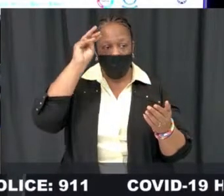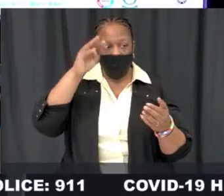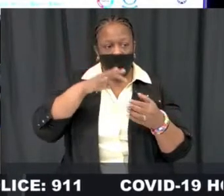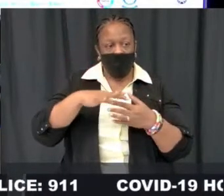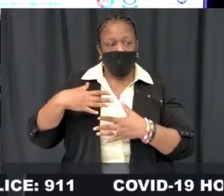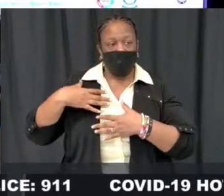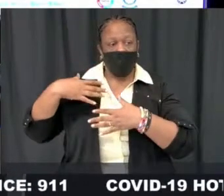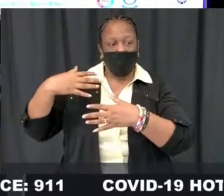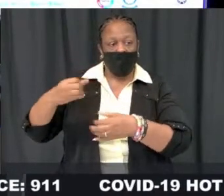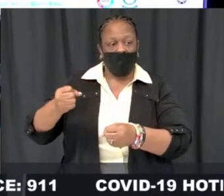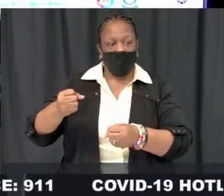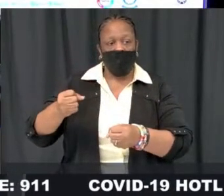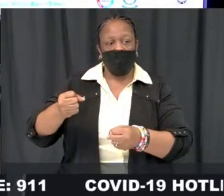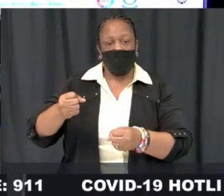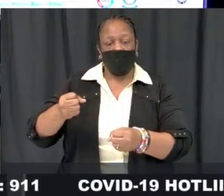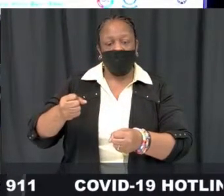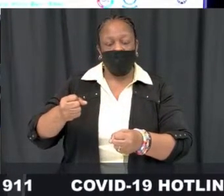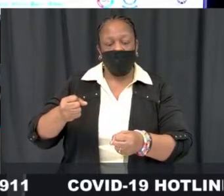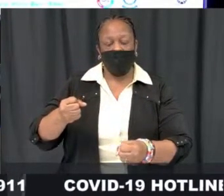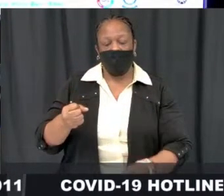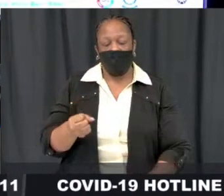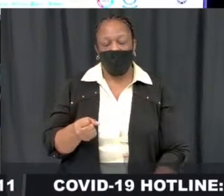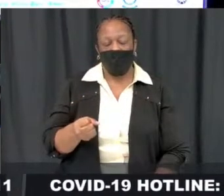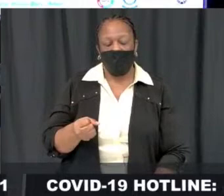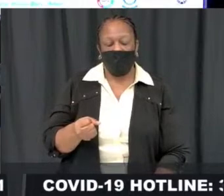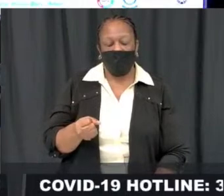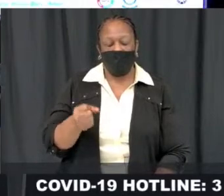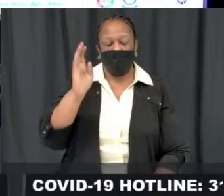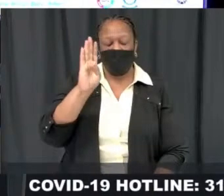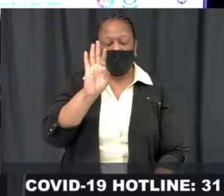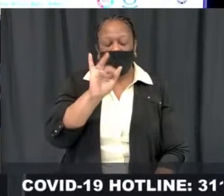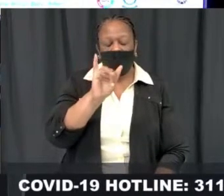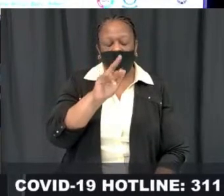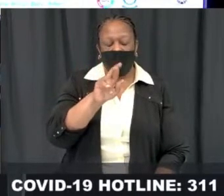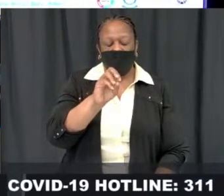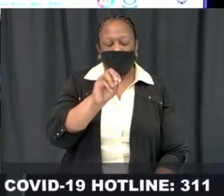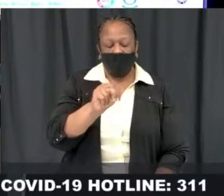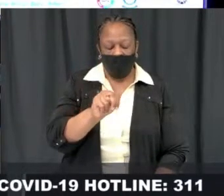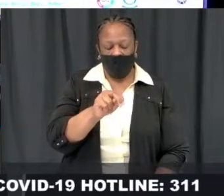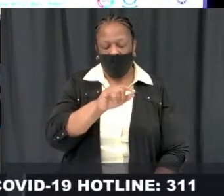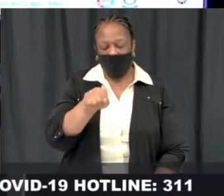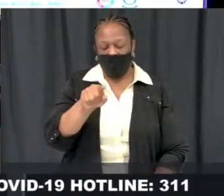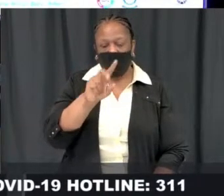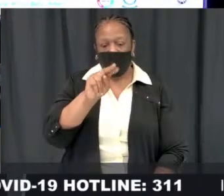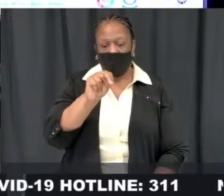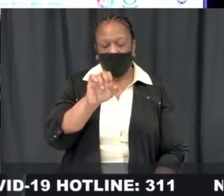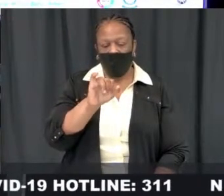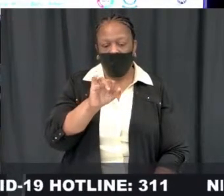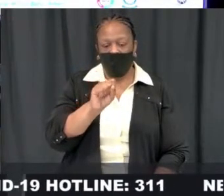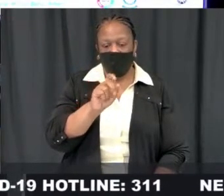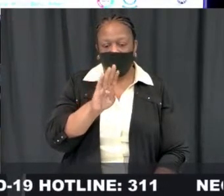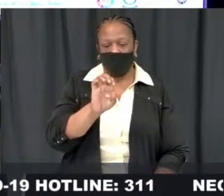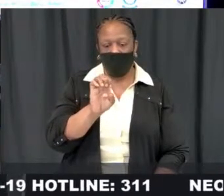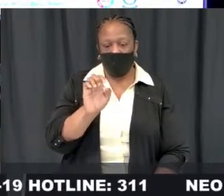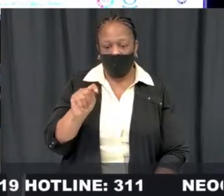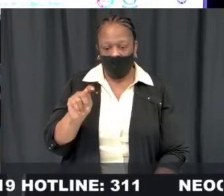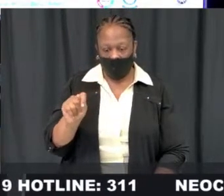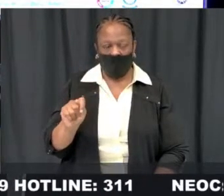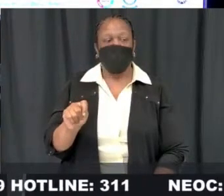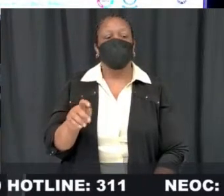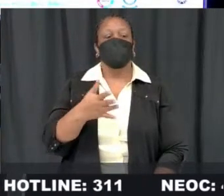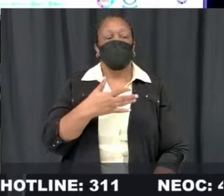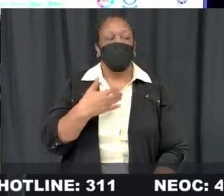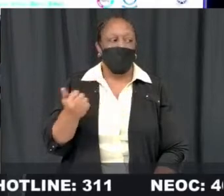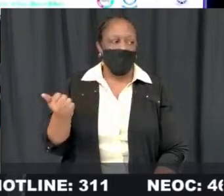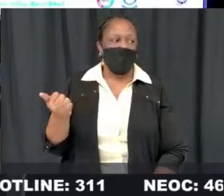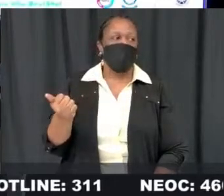also recognize the Honorable Wendy Phipps, the co-chair of the Disaster Mitigation Council. Thank